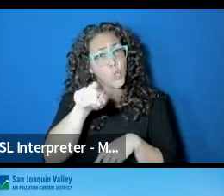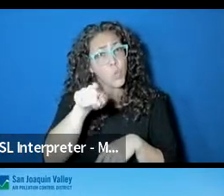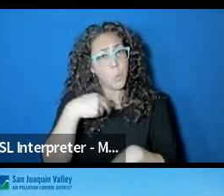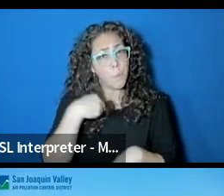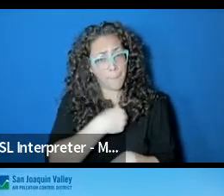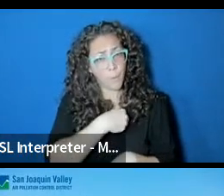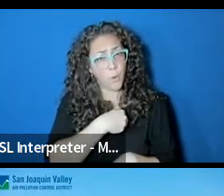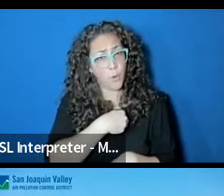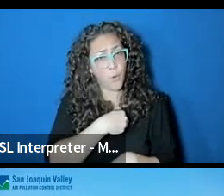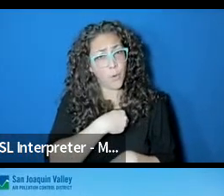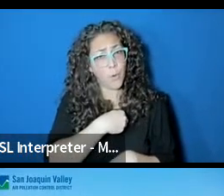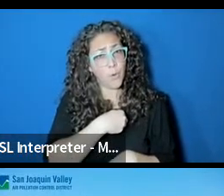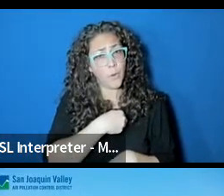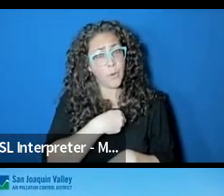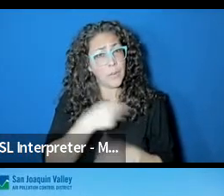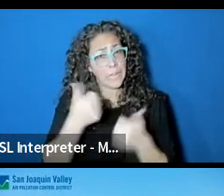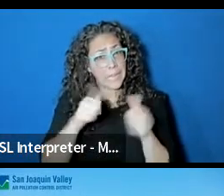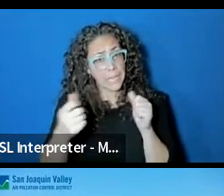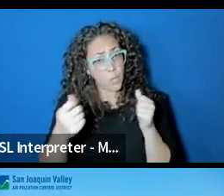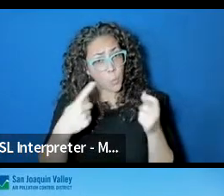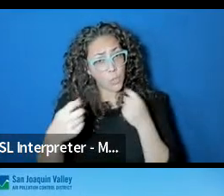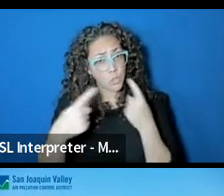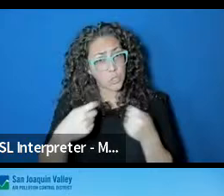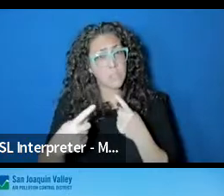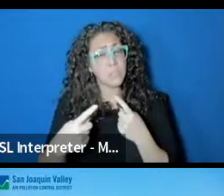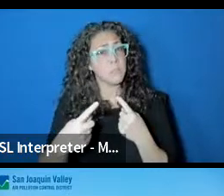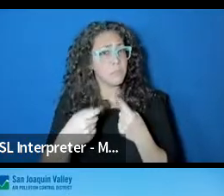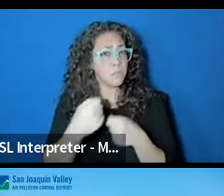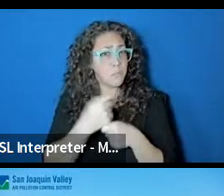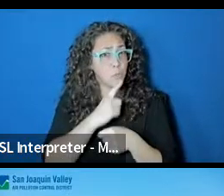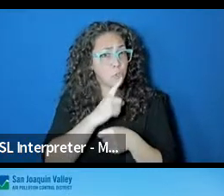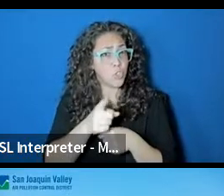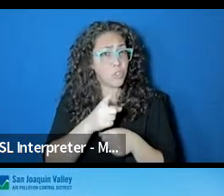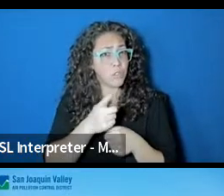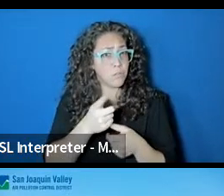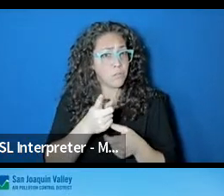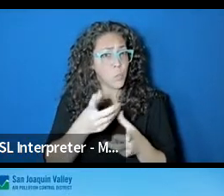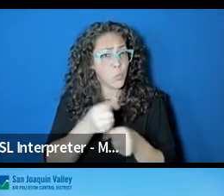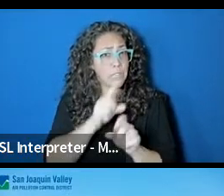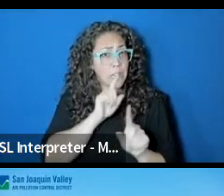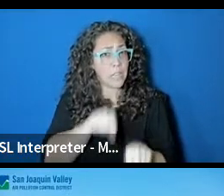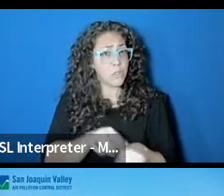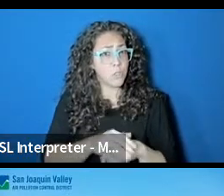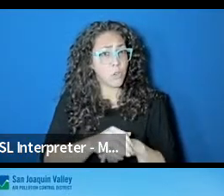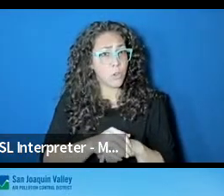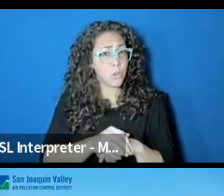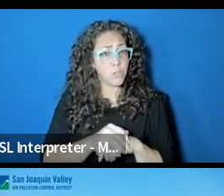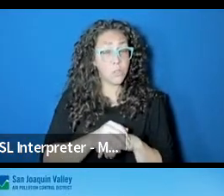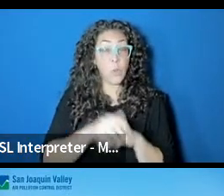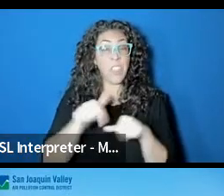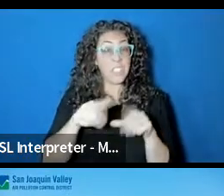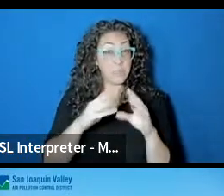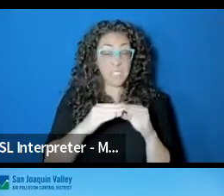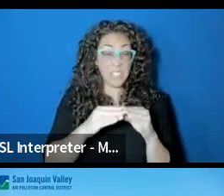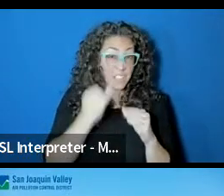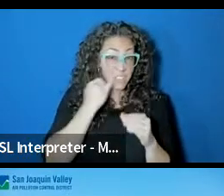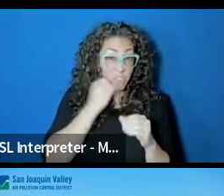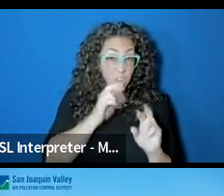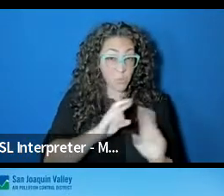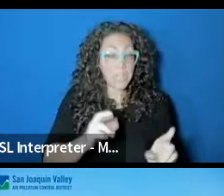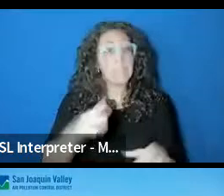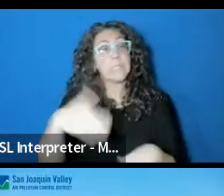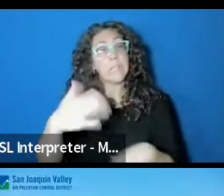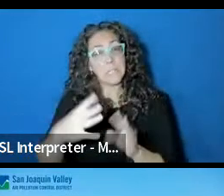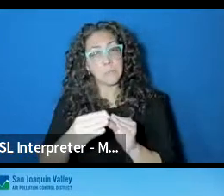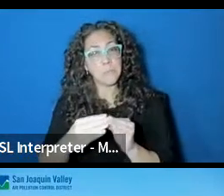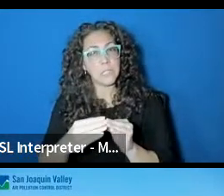to make sure that any questions that you have get answered. So at least if you're not ready by this meeting, by the next meeting, that we can take a vote and we can go